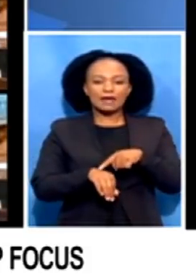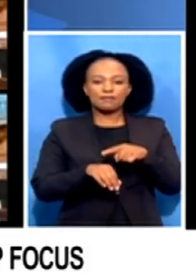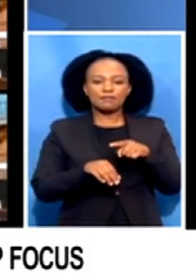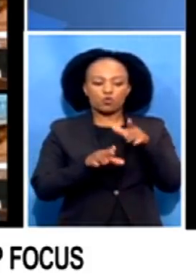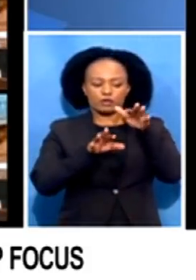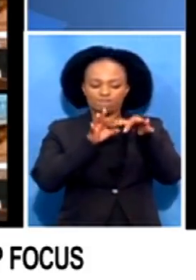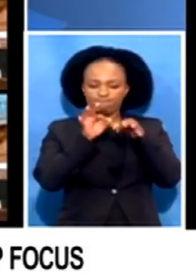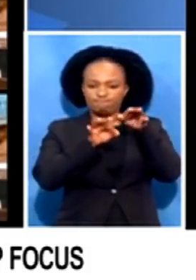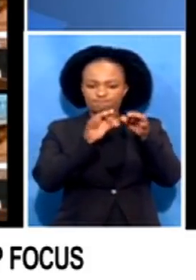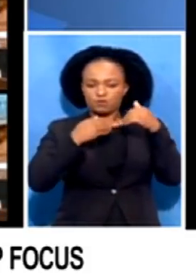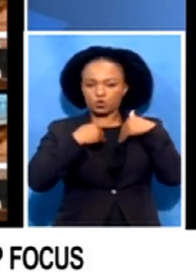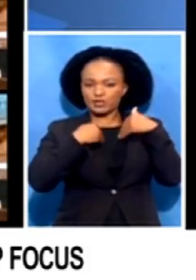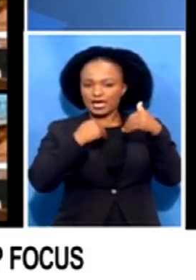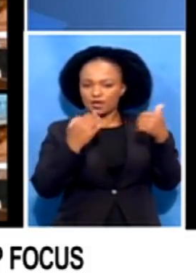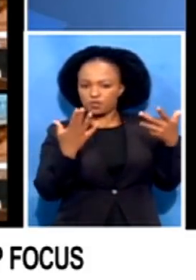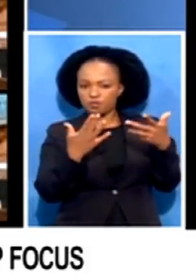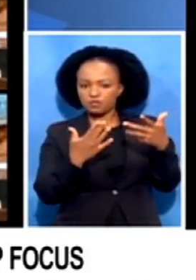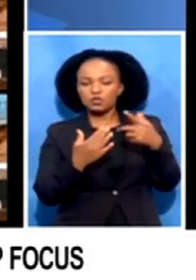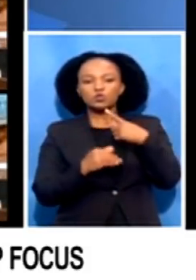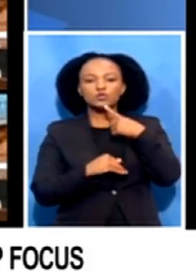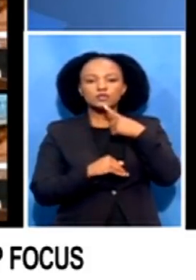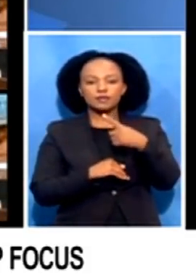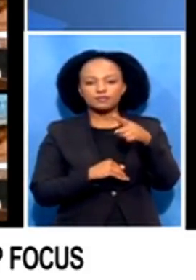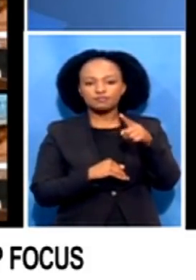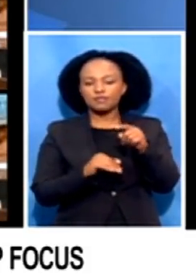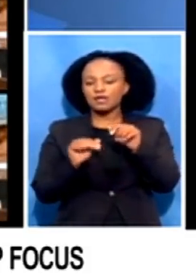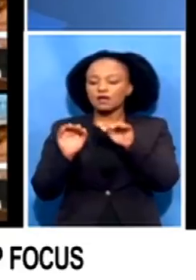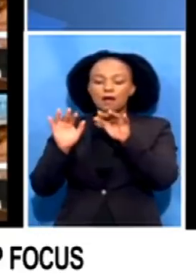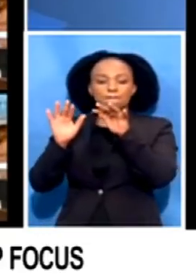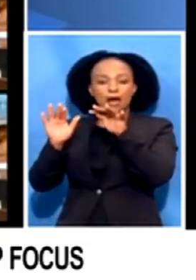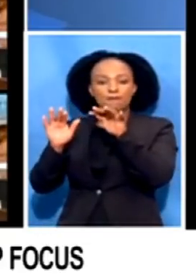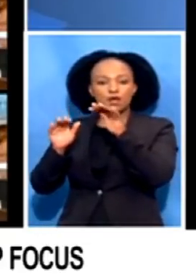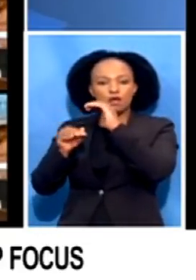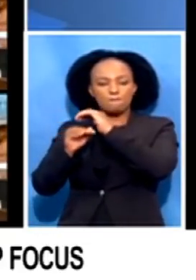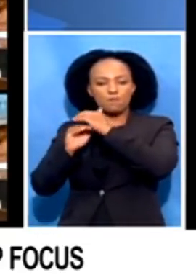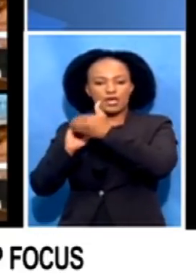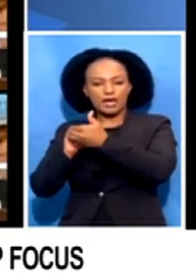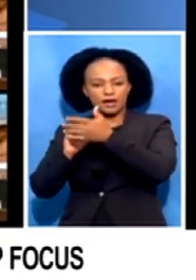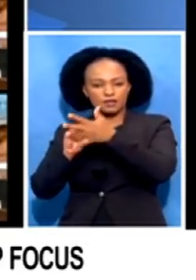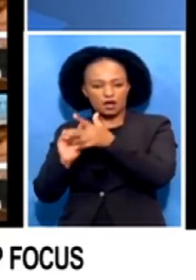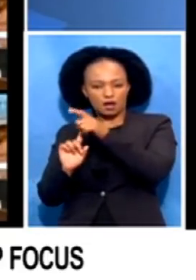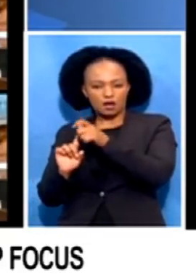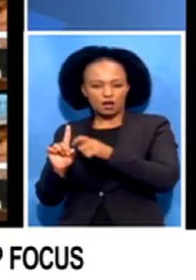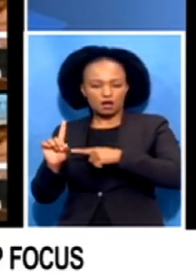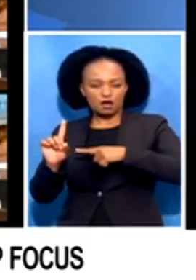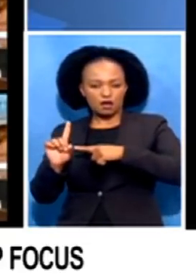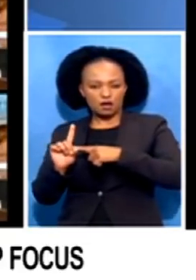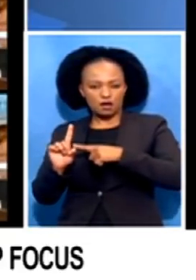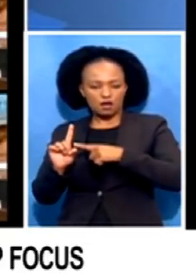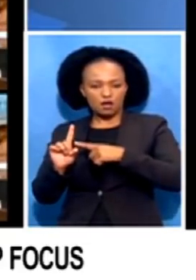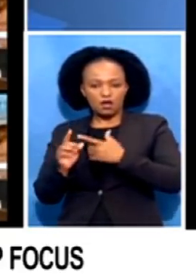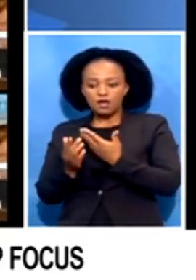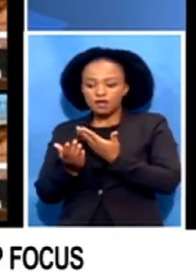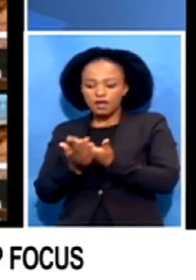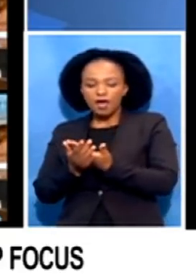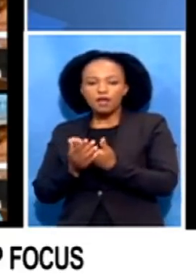not the public protector could venture into matters that relate to the conduct of